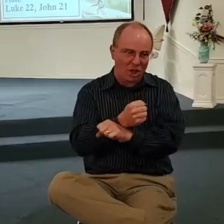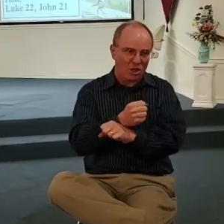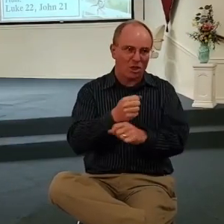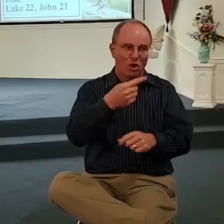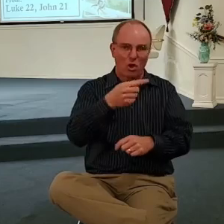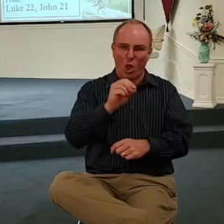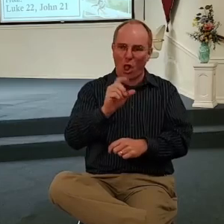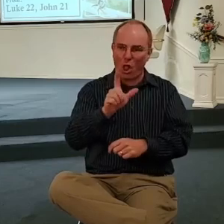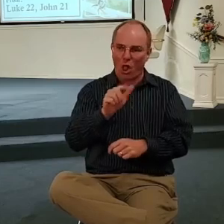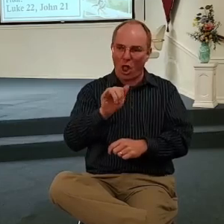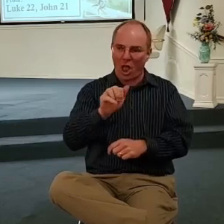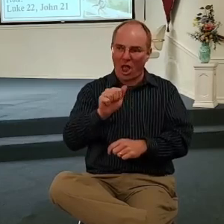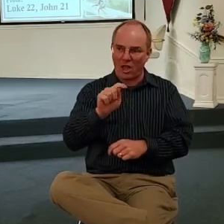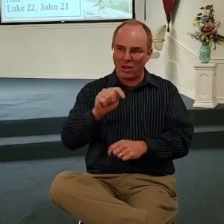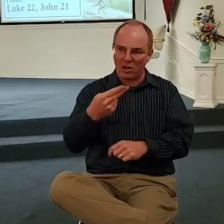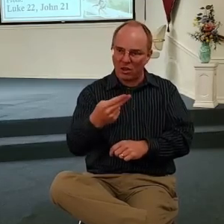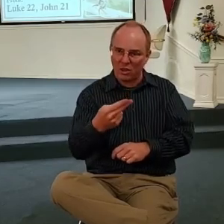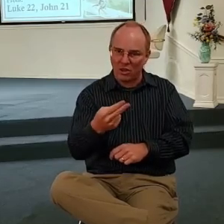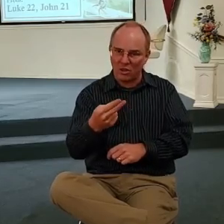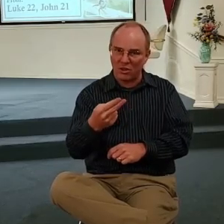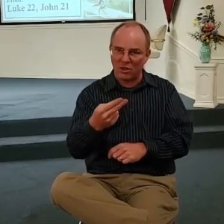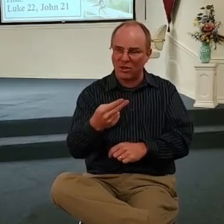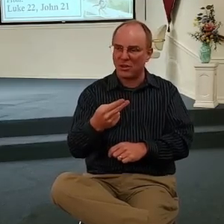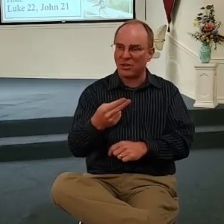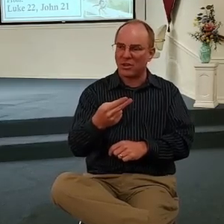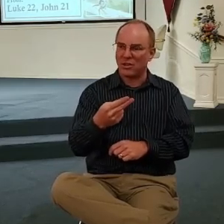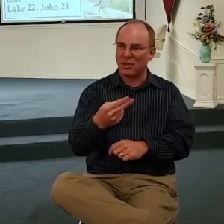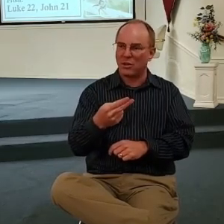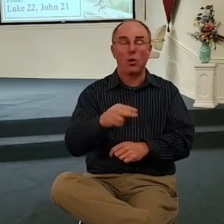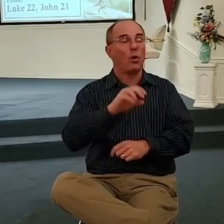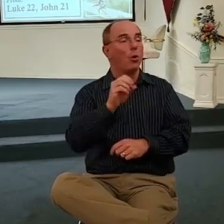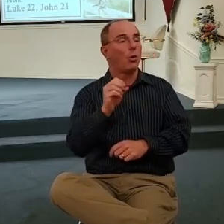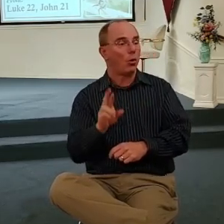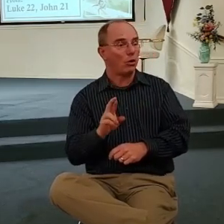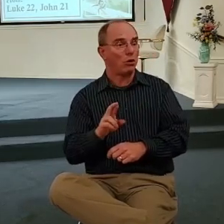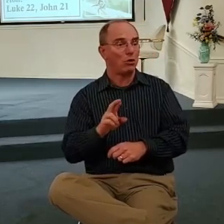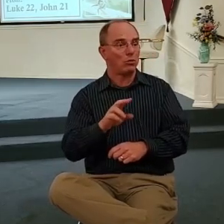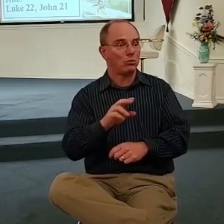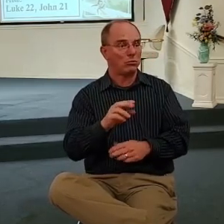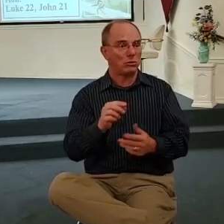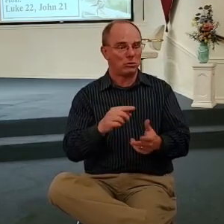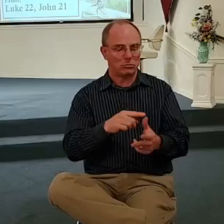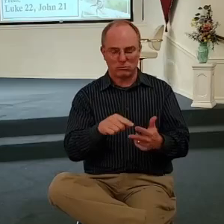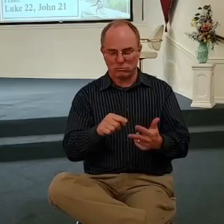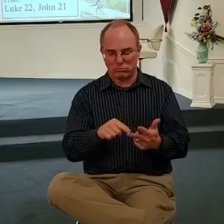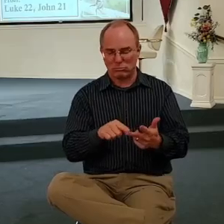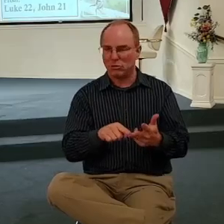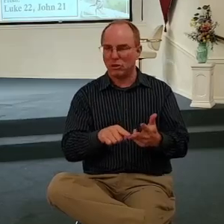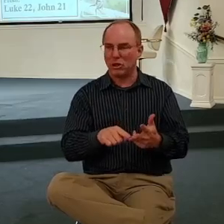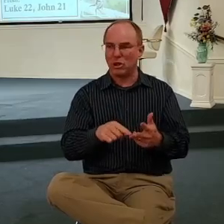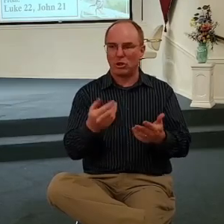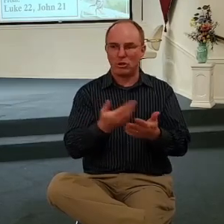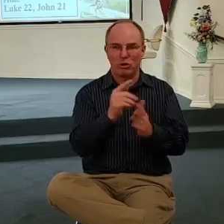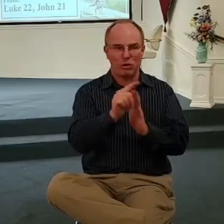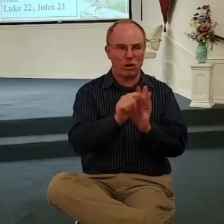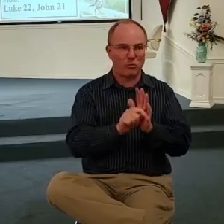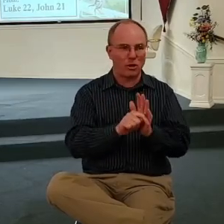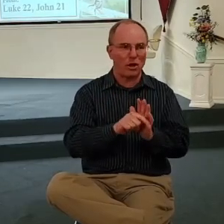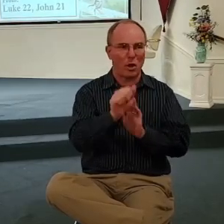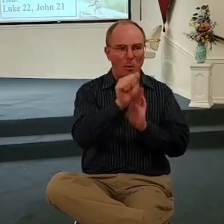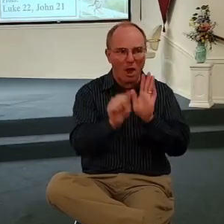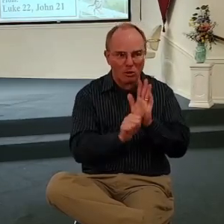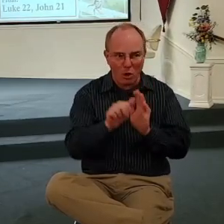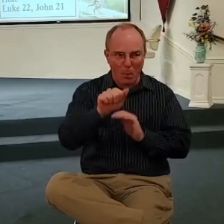the apostles that took the cause of Christ and sacrificially went on